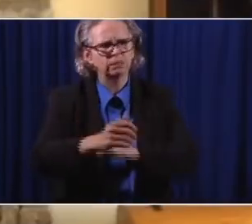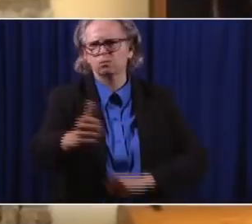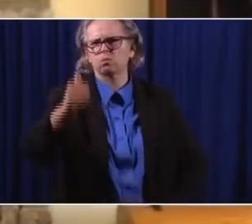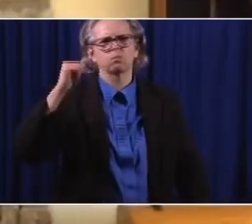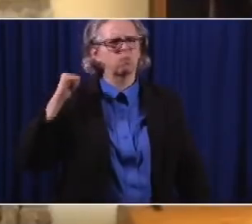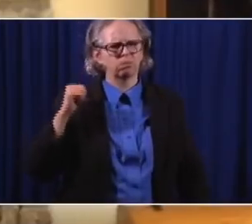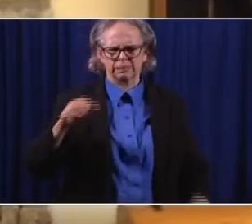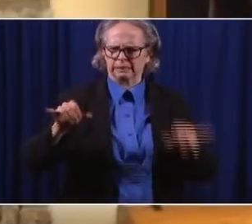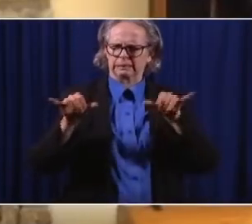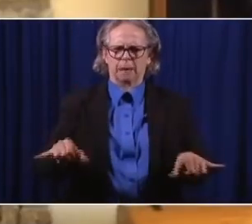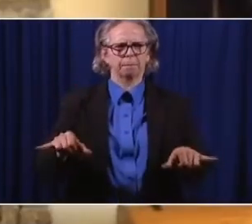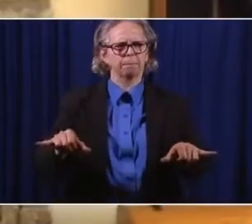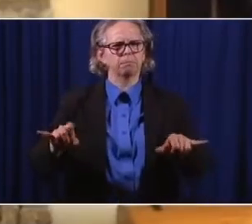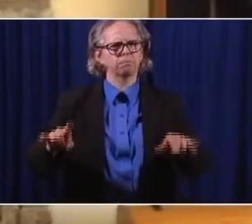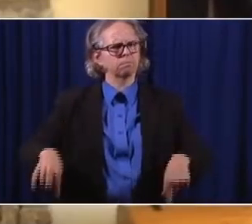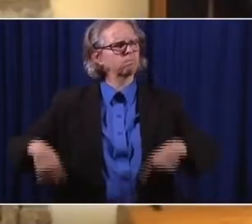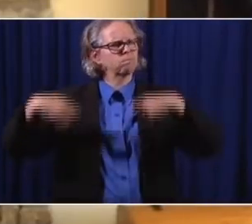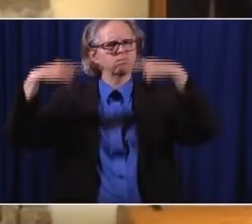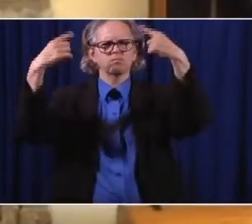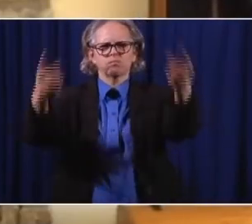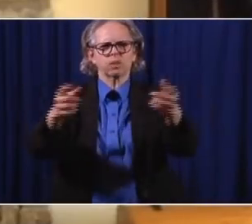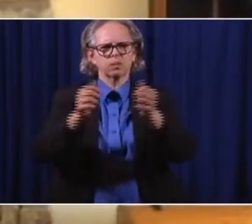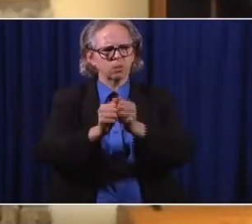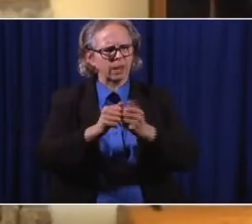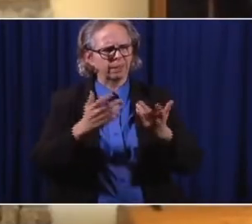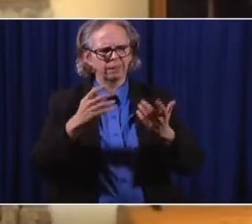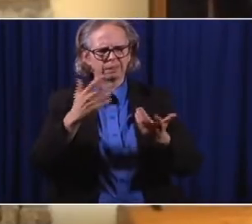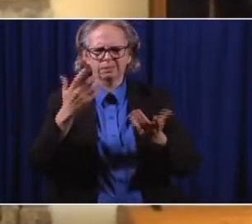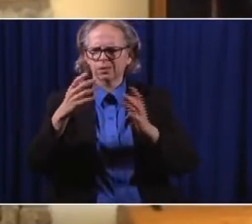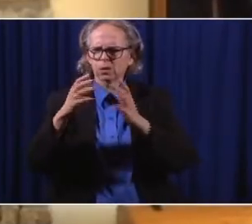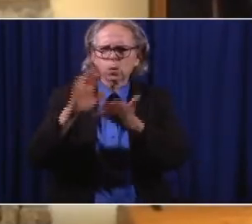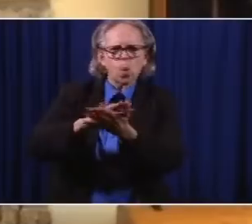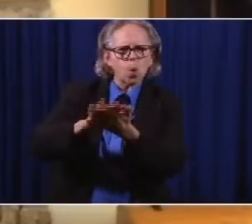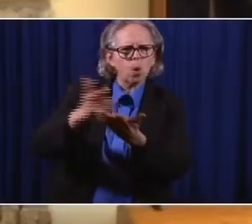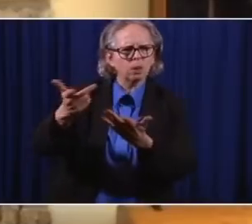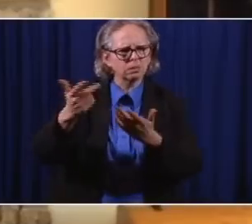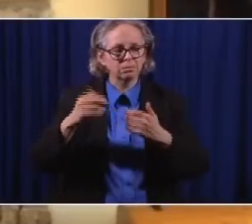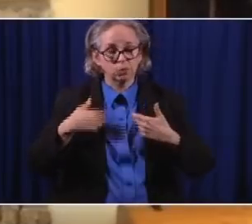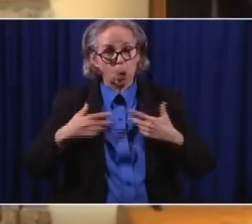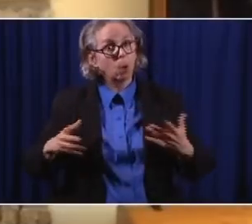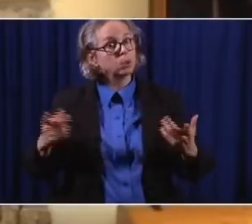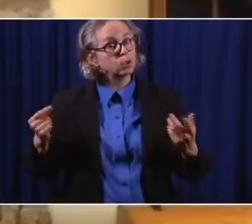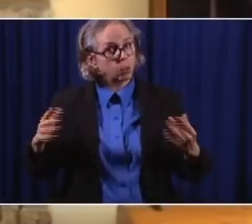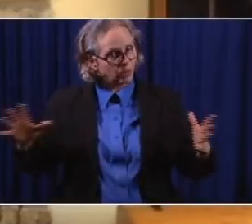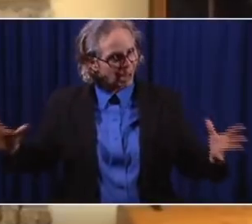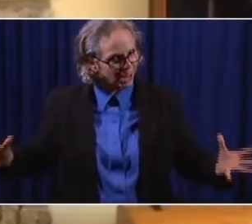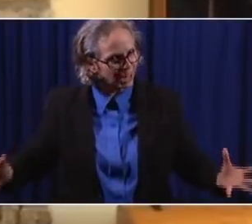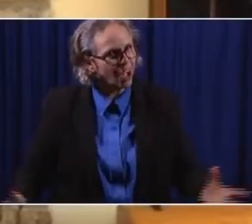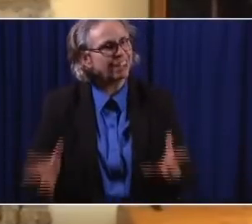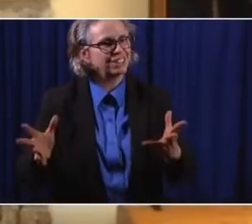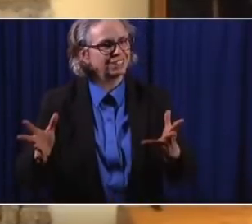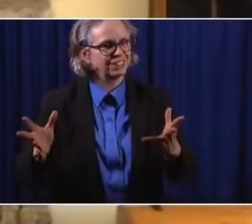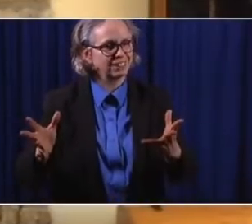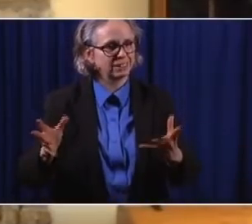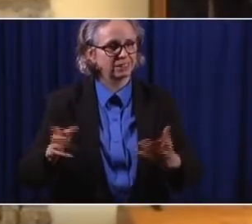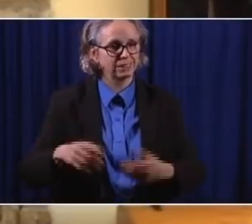in regard to school kids. We would encourage people to get flu shot, we encourage them to